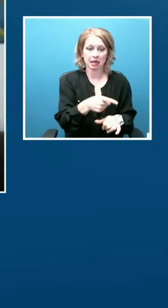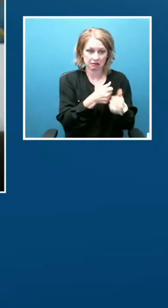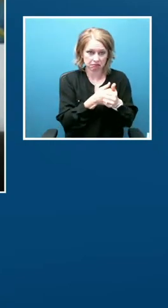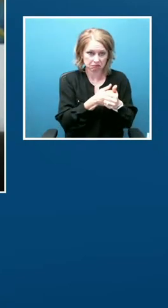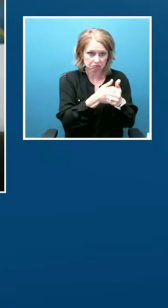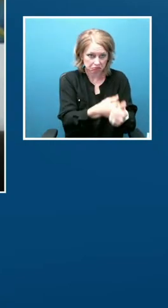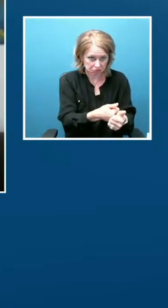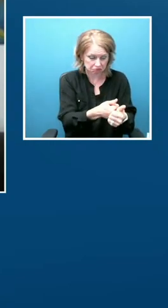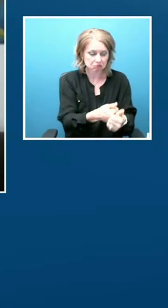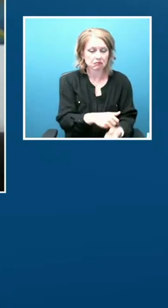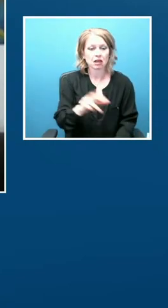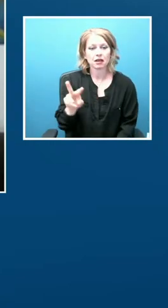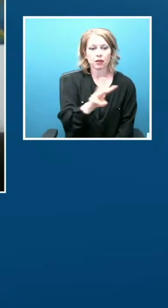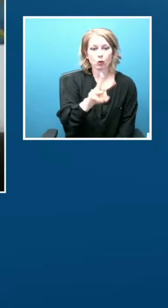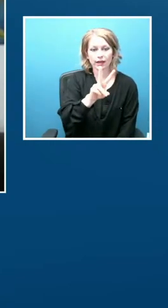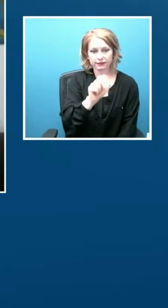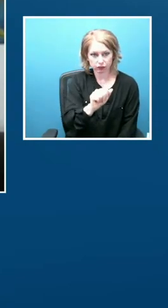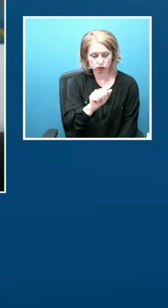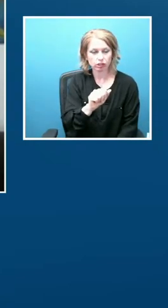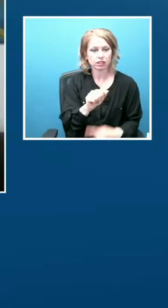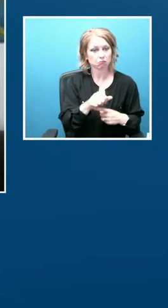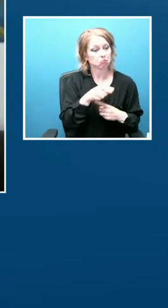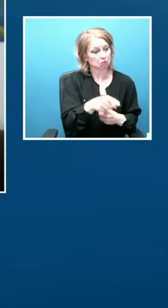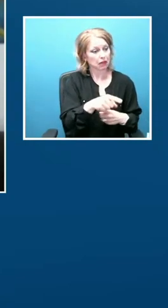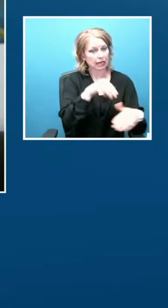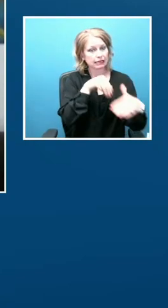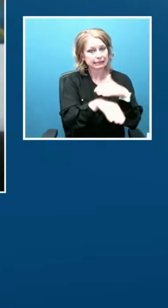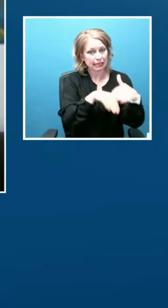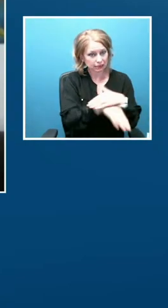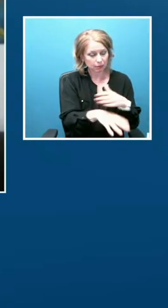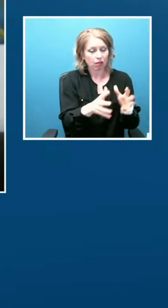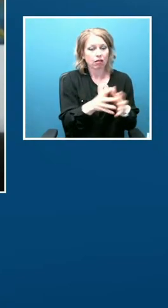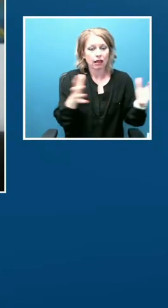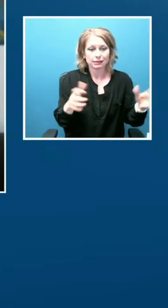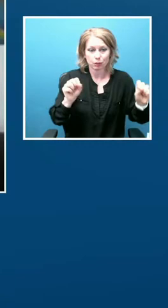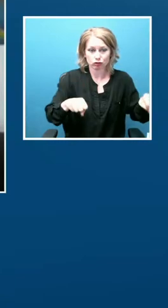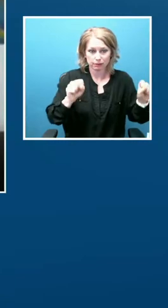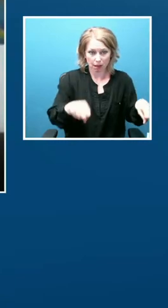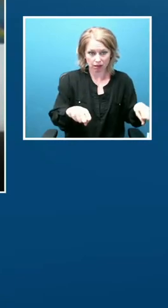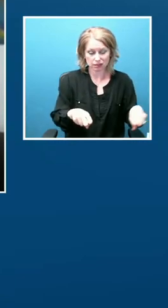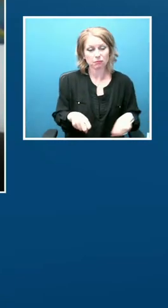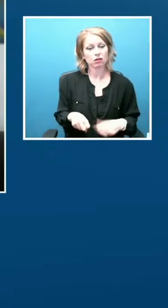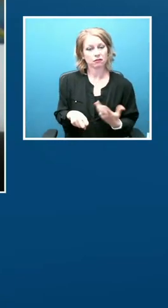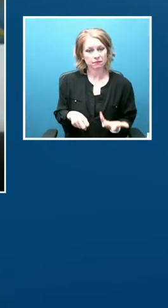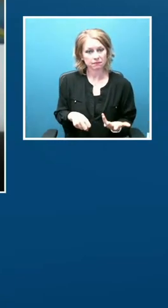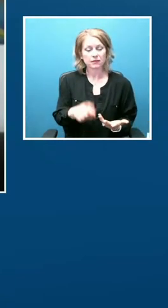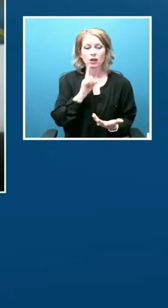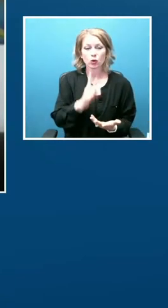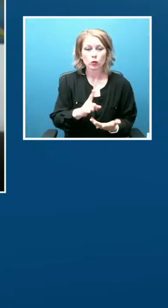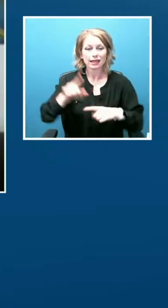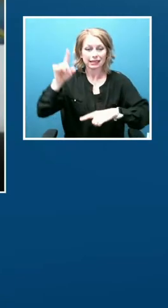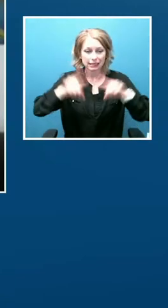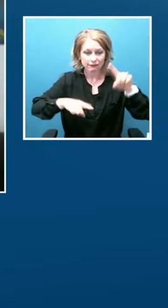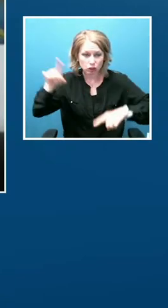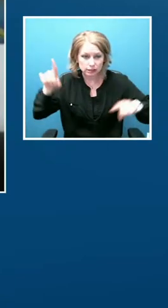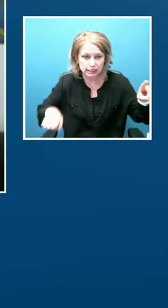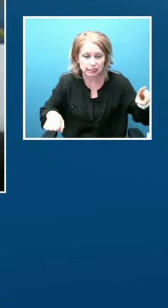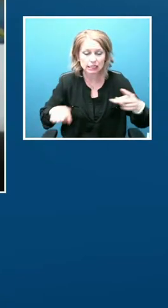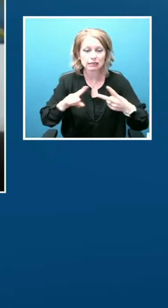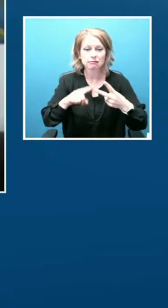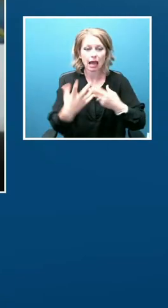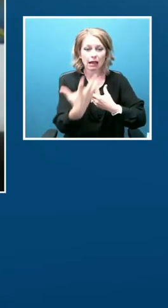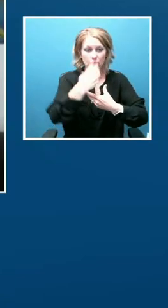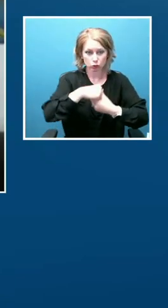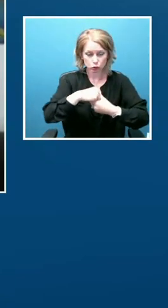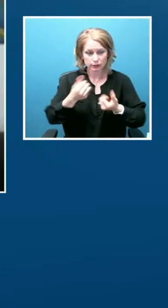West Virginia Democratic Party is as accessible as possible. I encourage that these diversity and inclusivity efforts